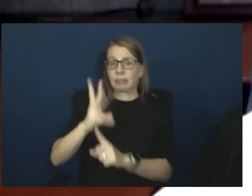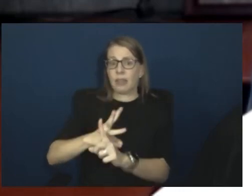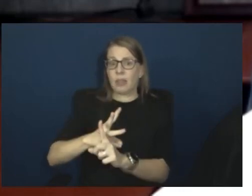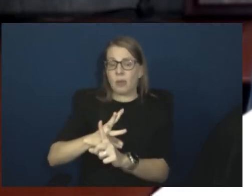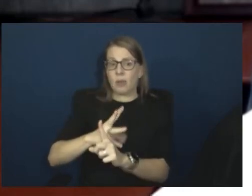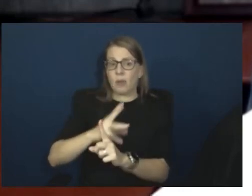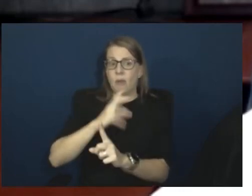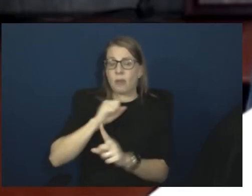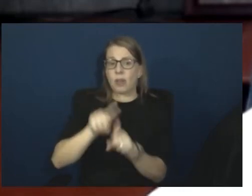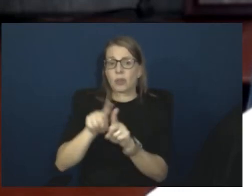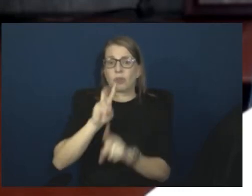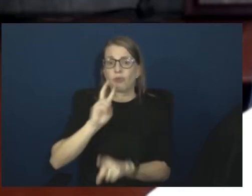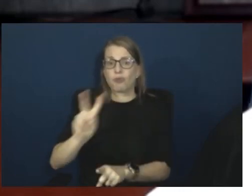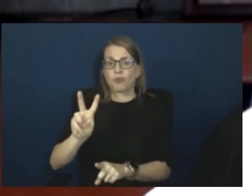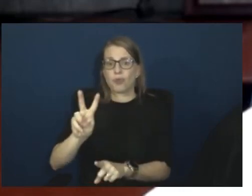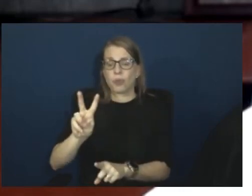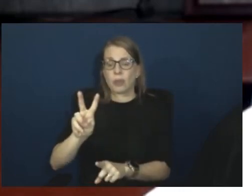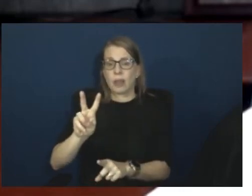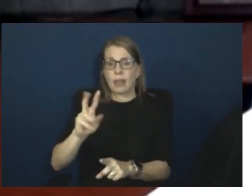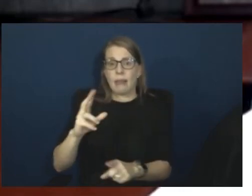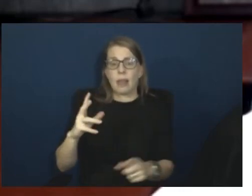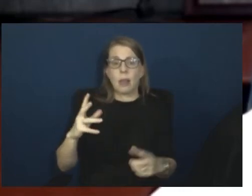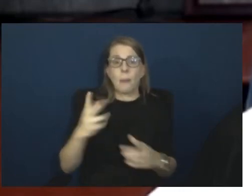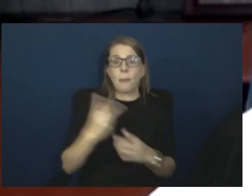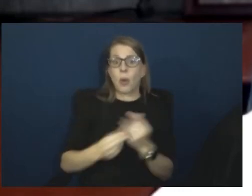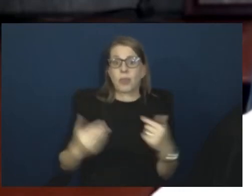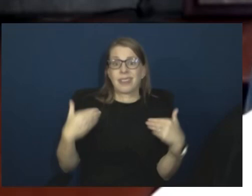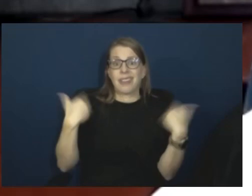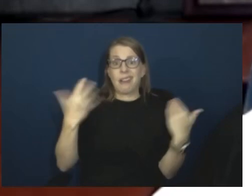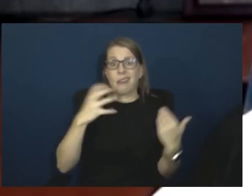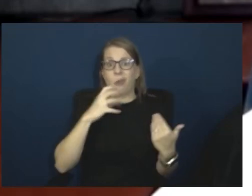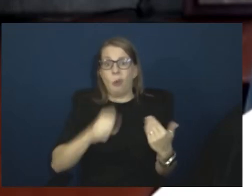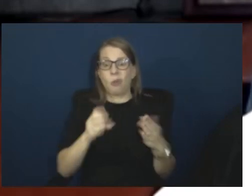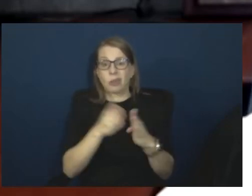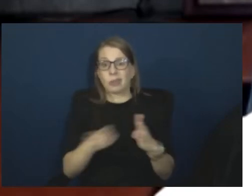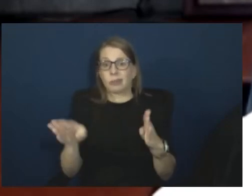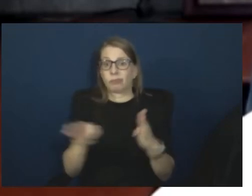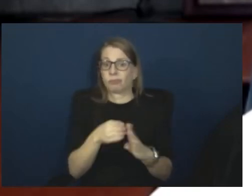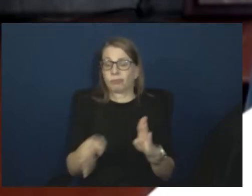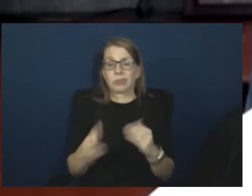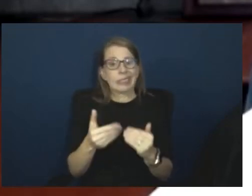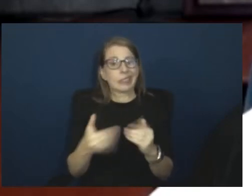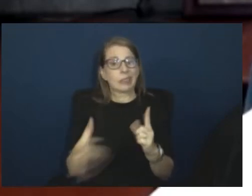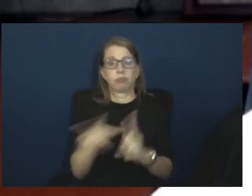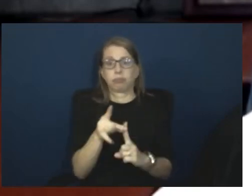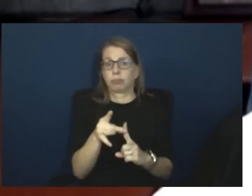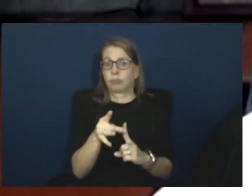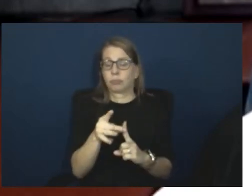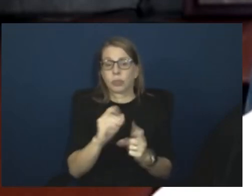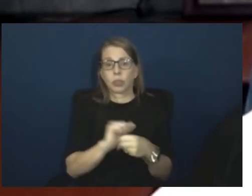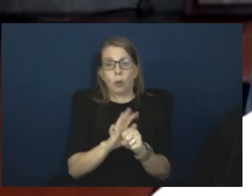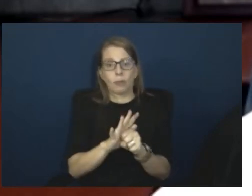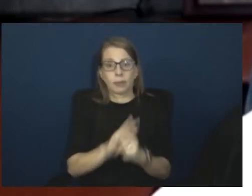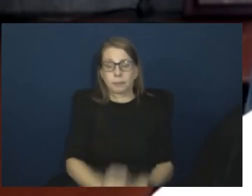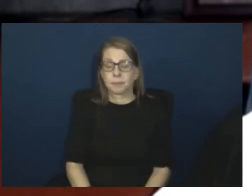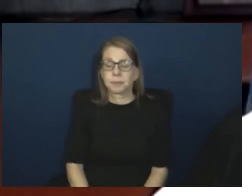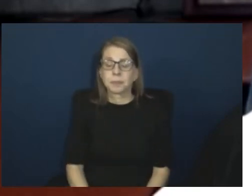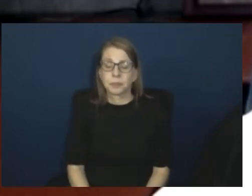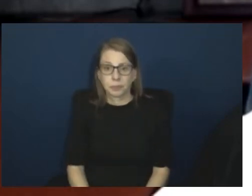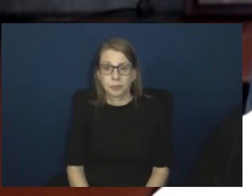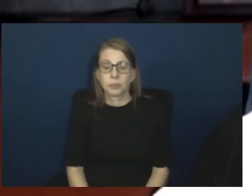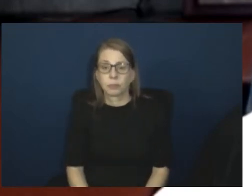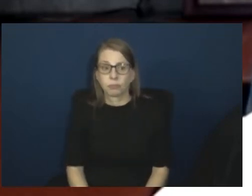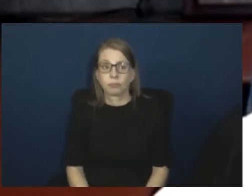2-year-old animals, and both young and old were highly susceptible. So it was already